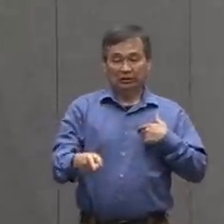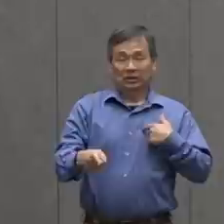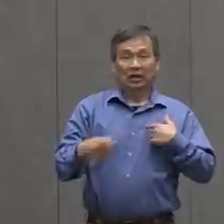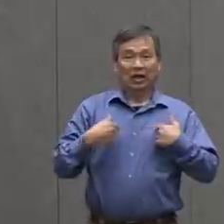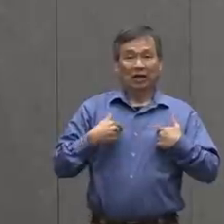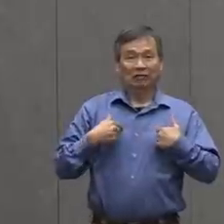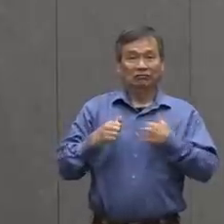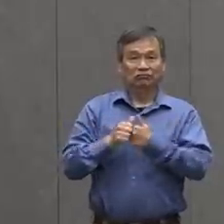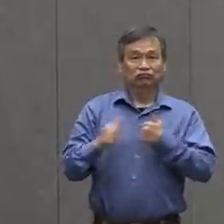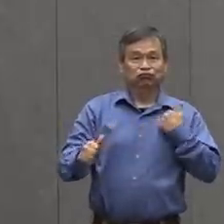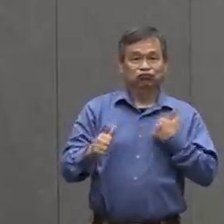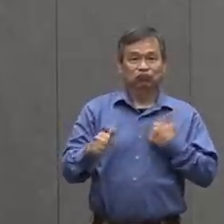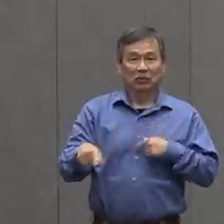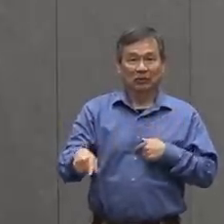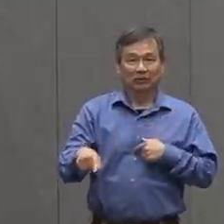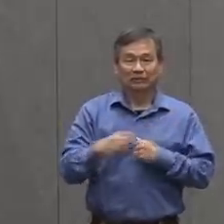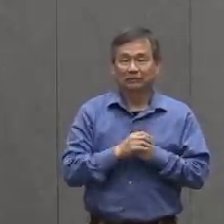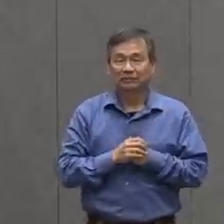scorpions.